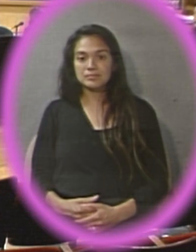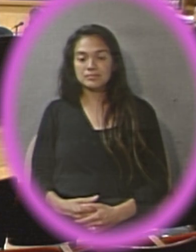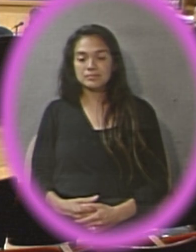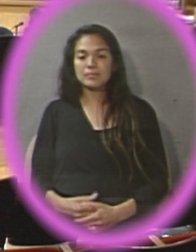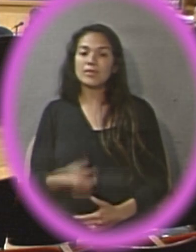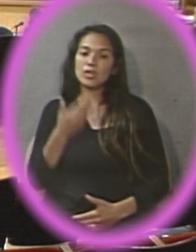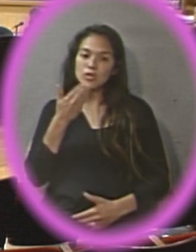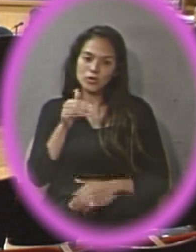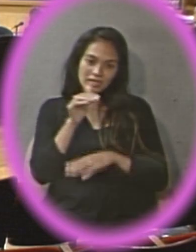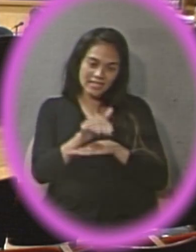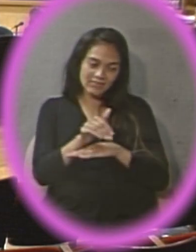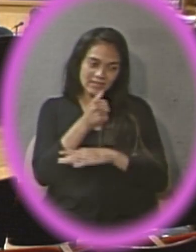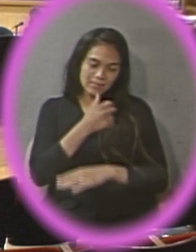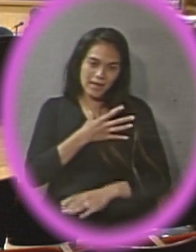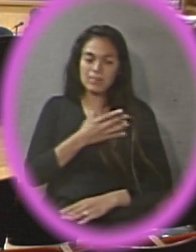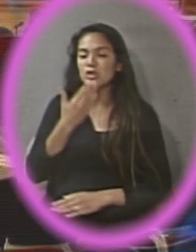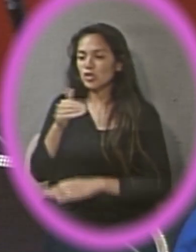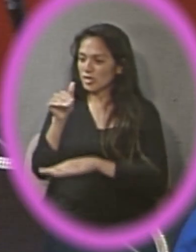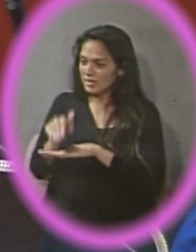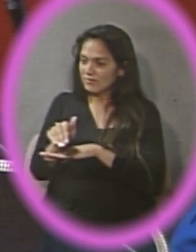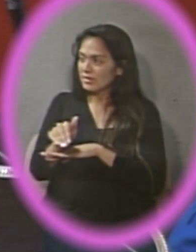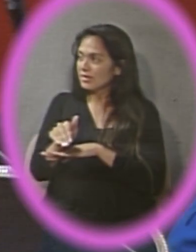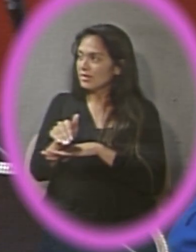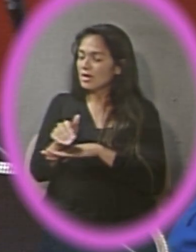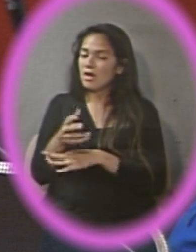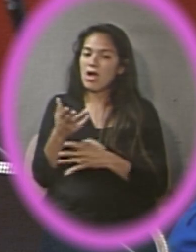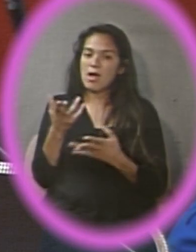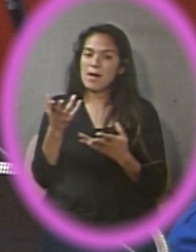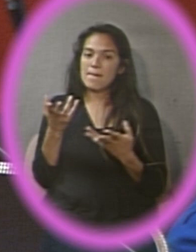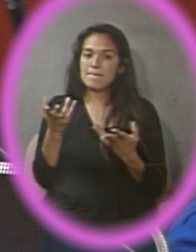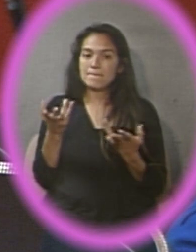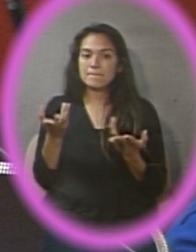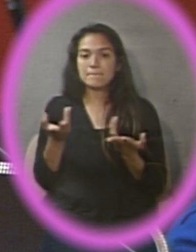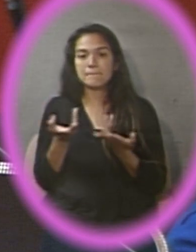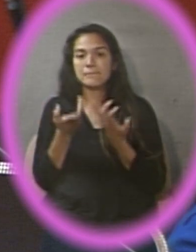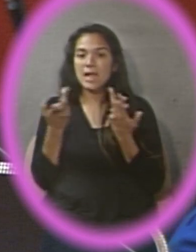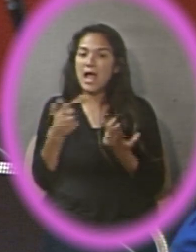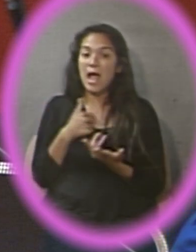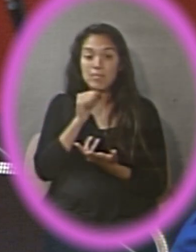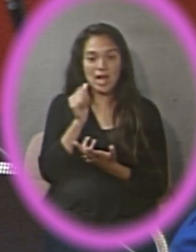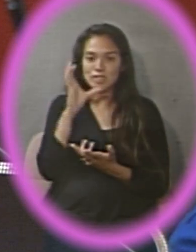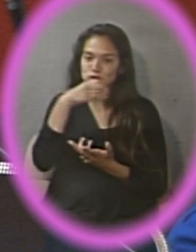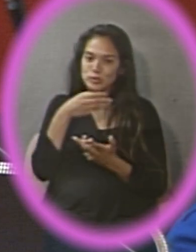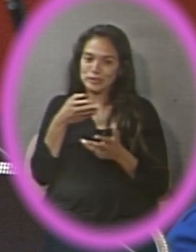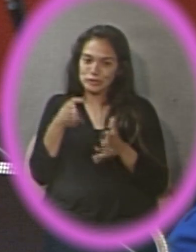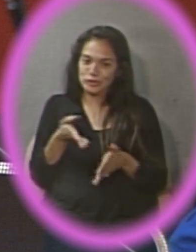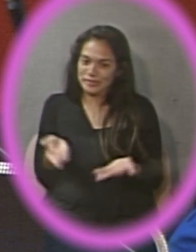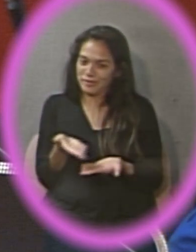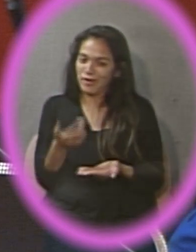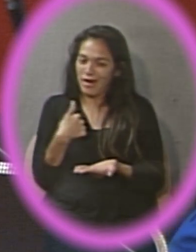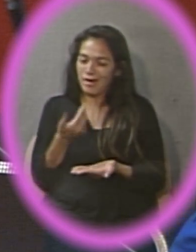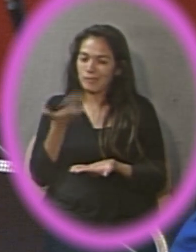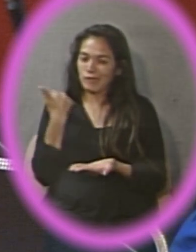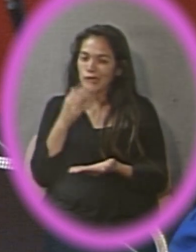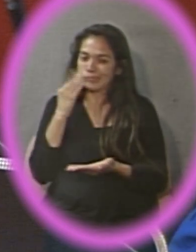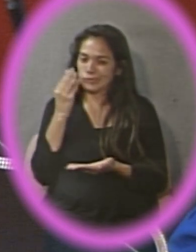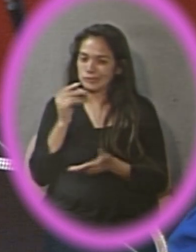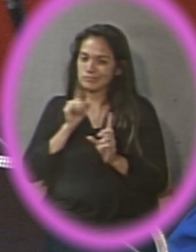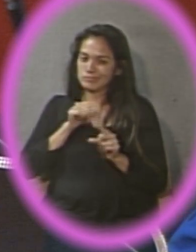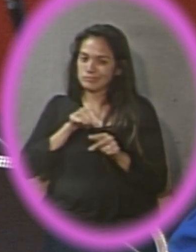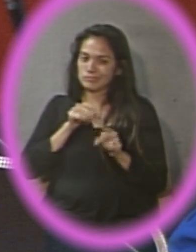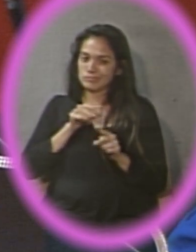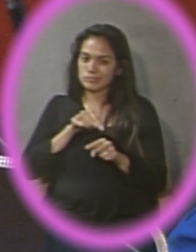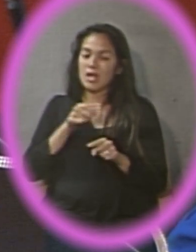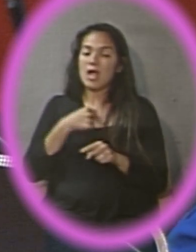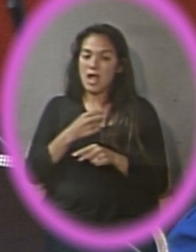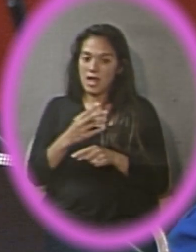Good evening, ma'am. Good evening. I'm not a stranger to this board. I've been here before. I spoke